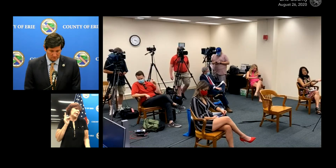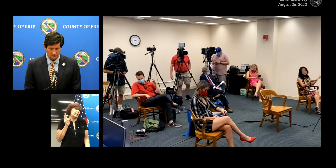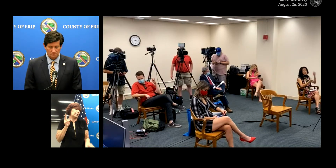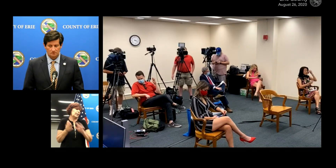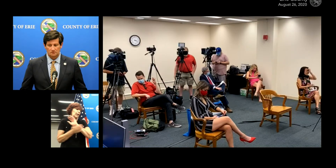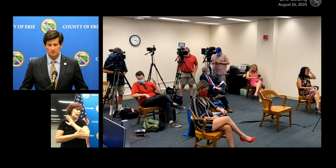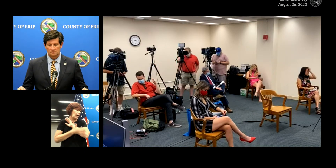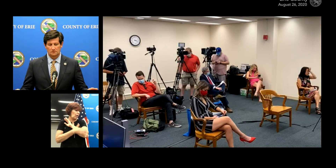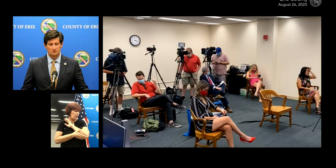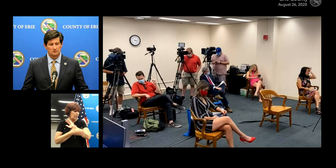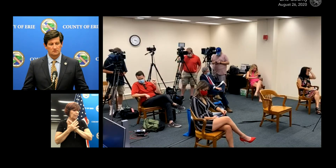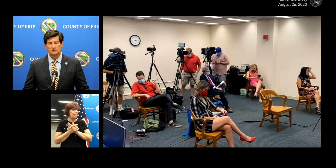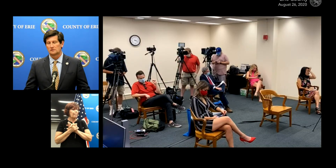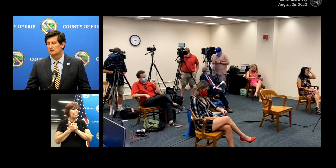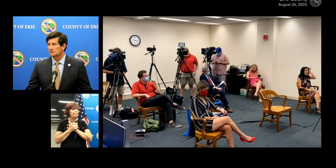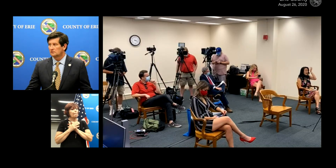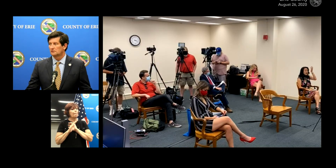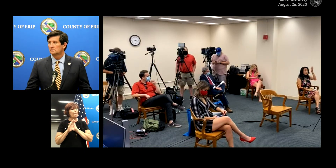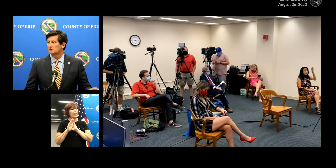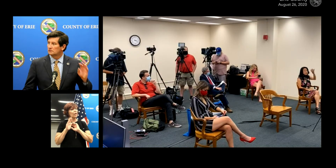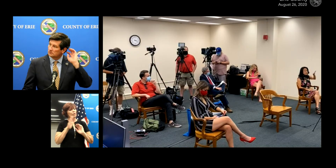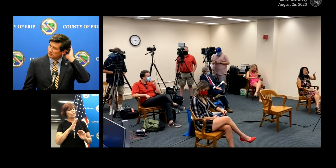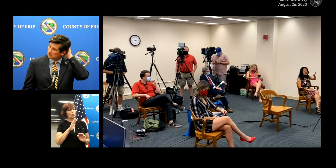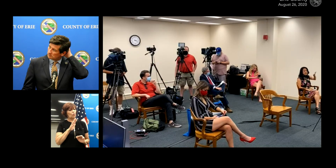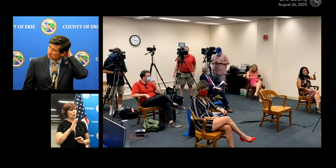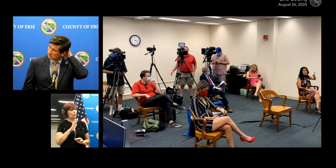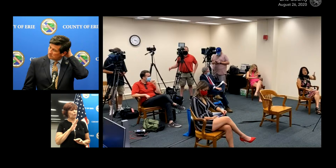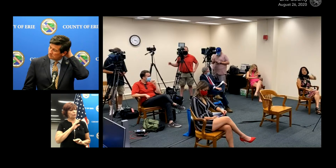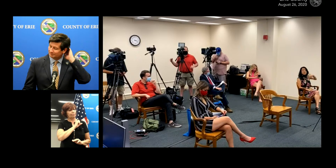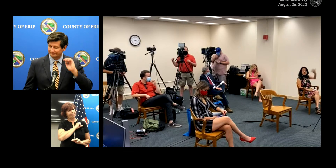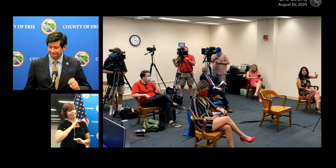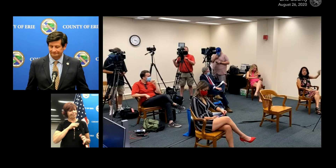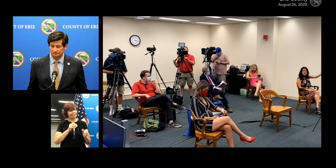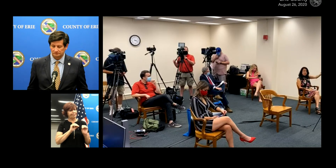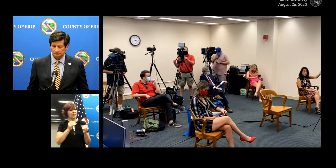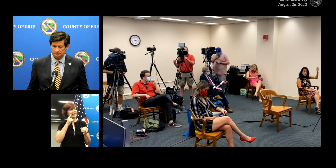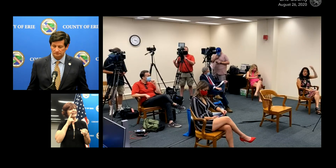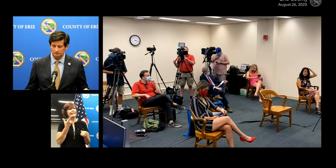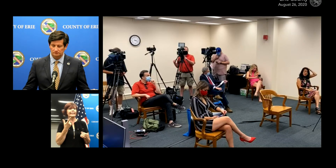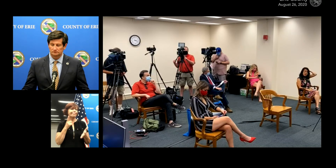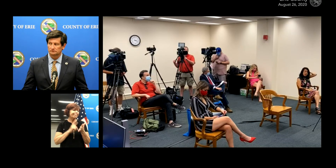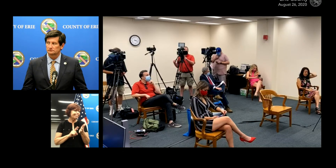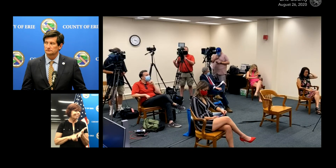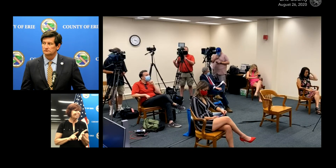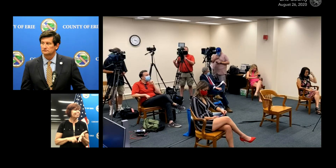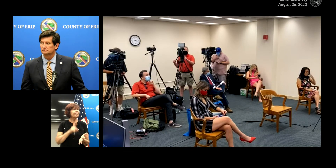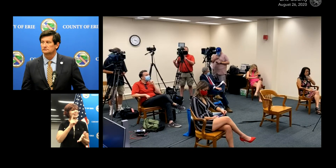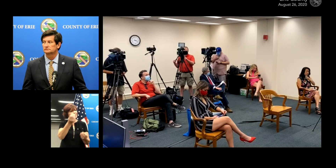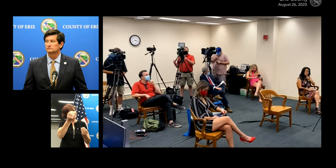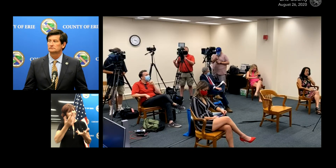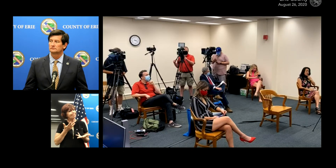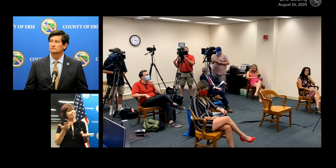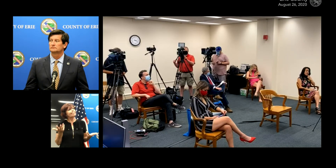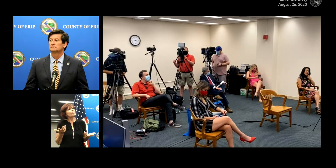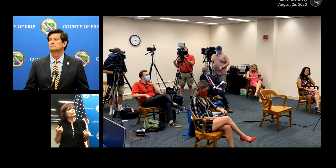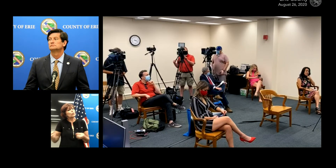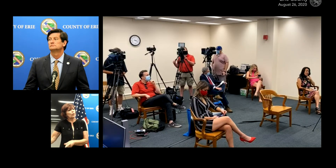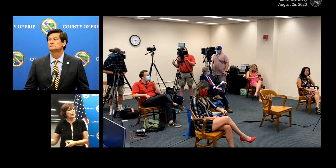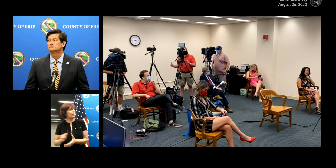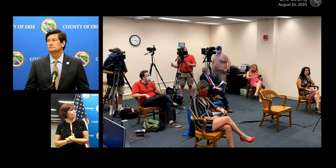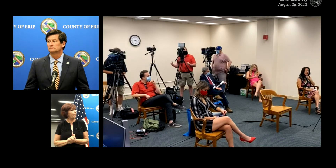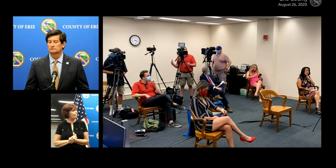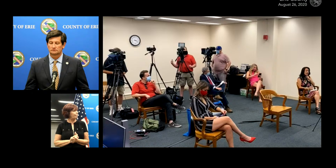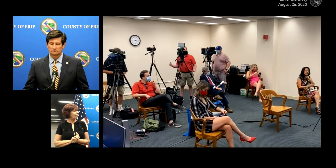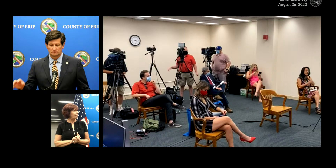county or to quit. Your personnel office, I know, is exploring some options in this regard, and I was wondering if you could give us an update about